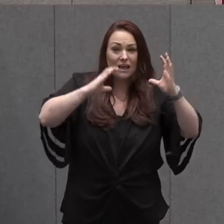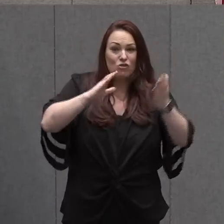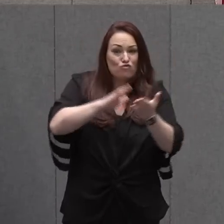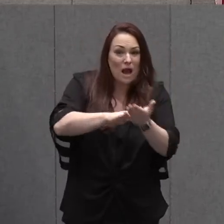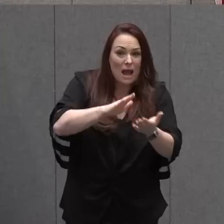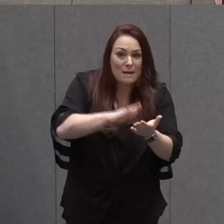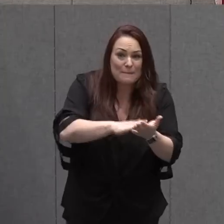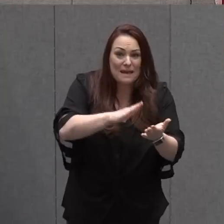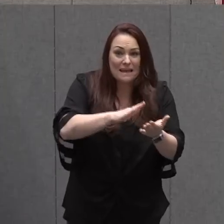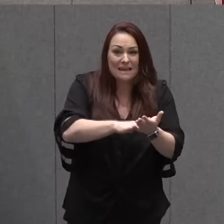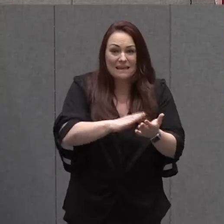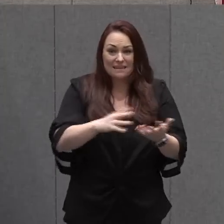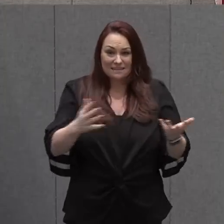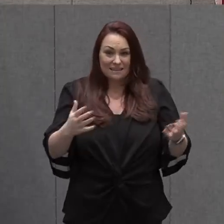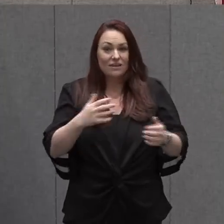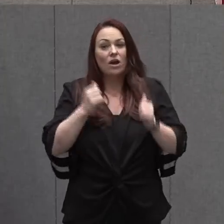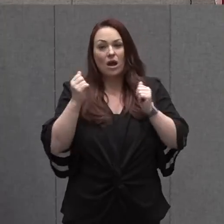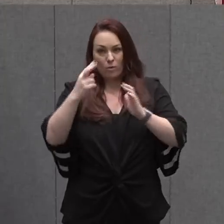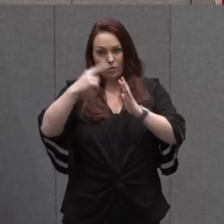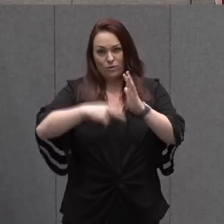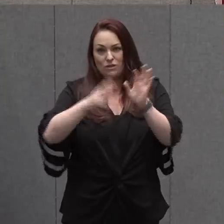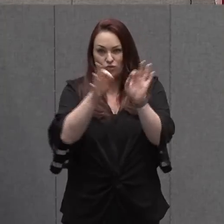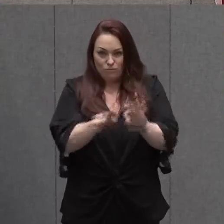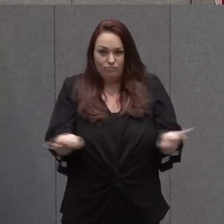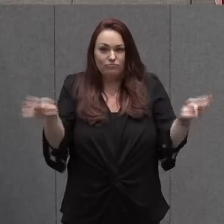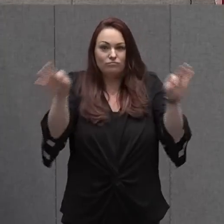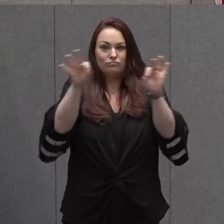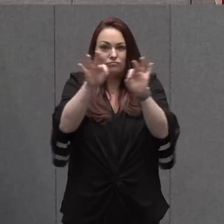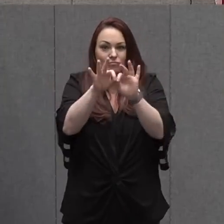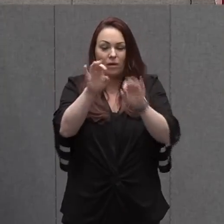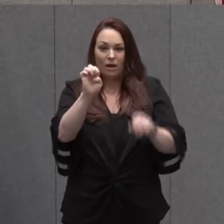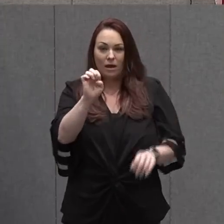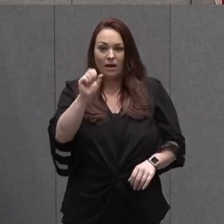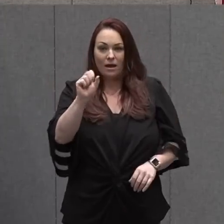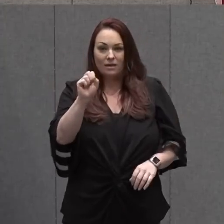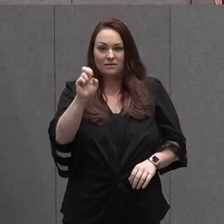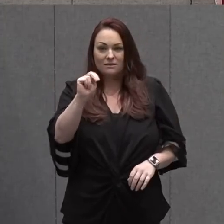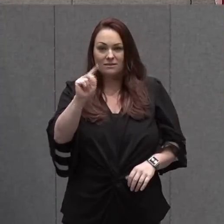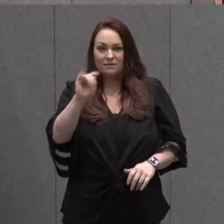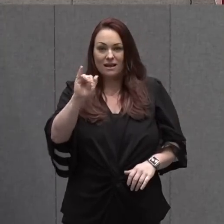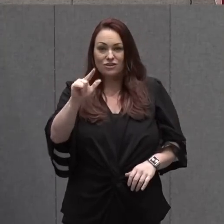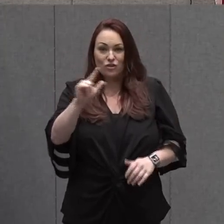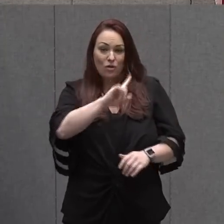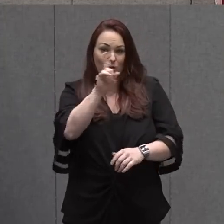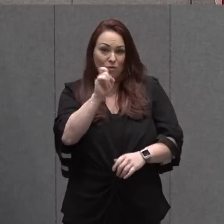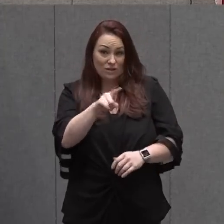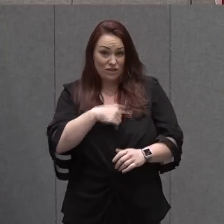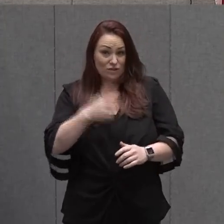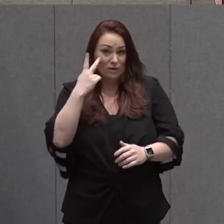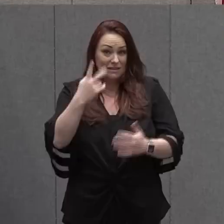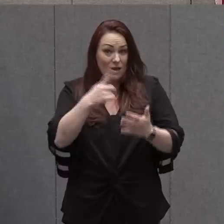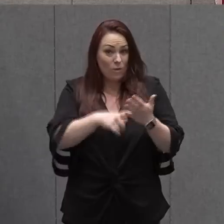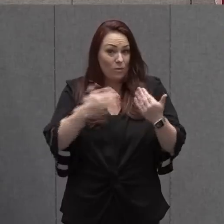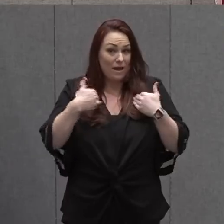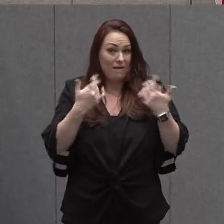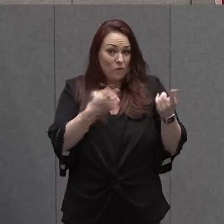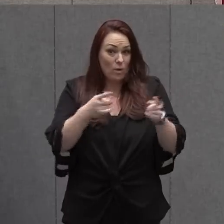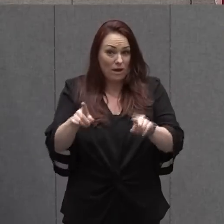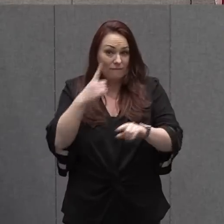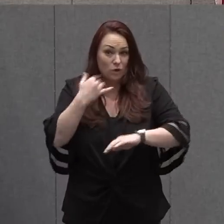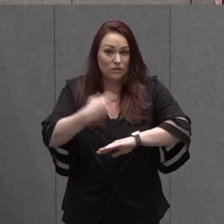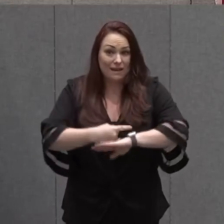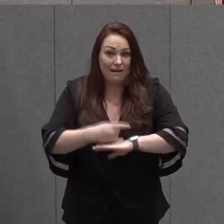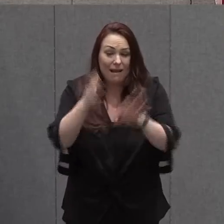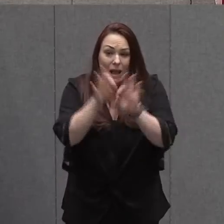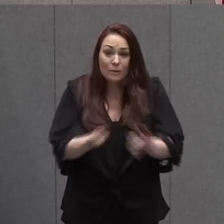So I'm going to read you our essential questions so that you can see what we have going on for today. Our essential question: how